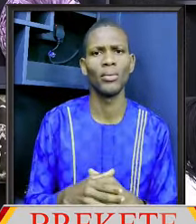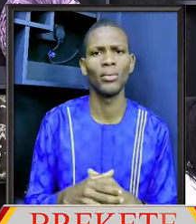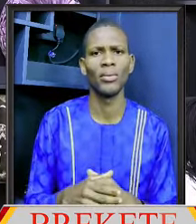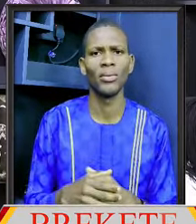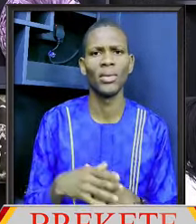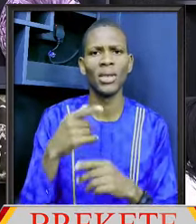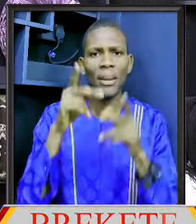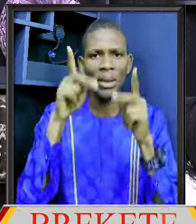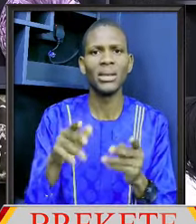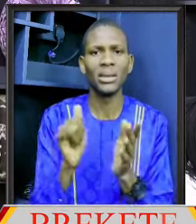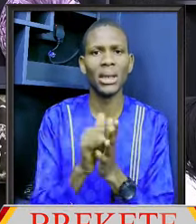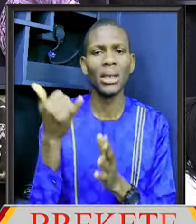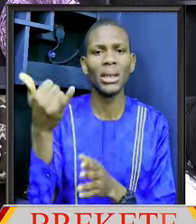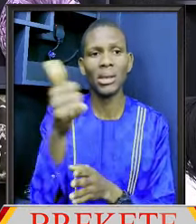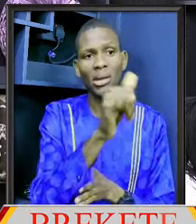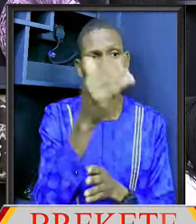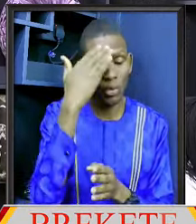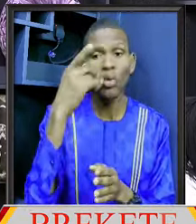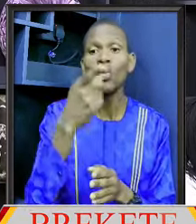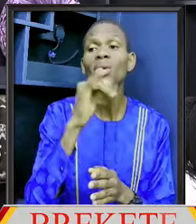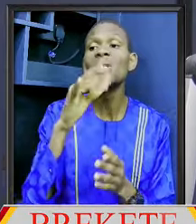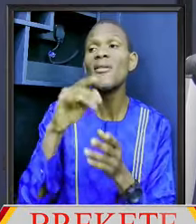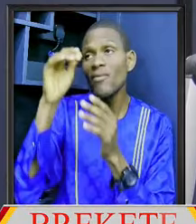Yes, sir. The person where then they know who being father.